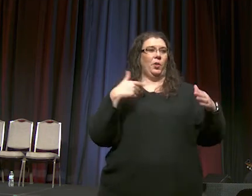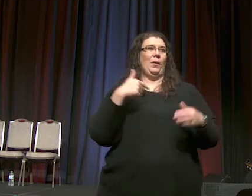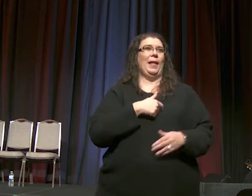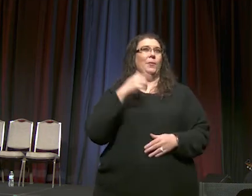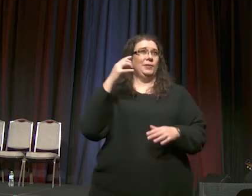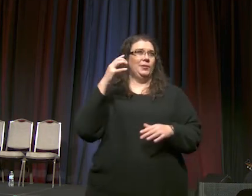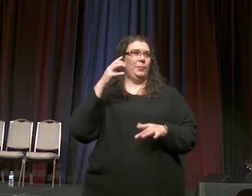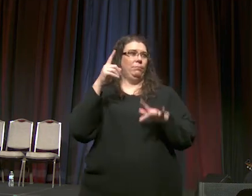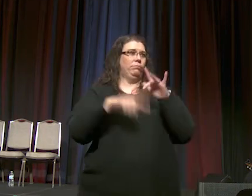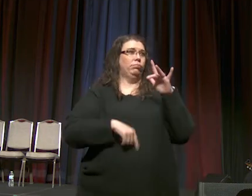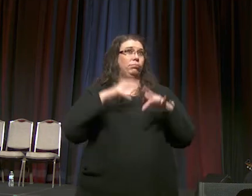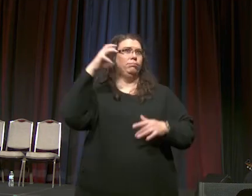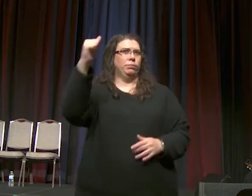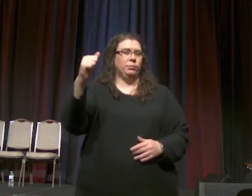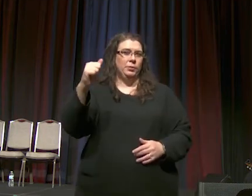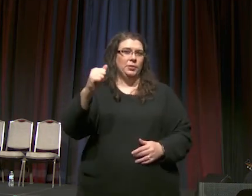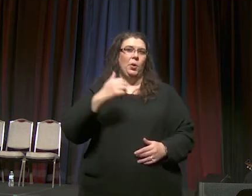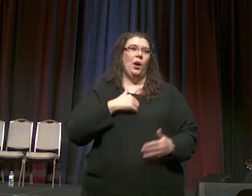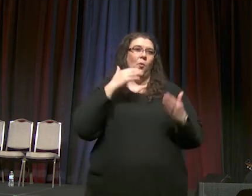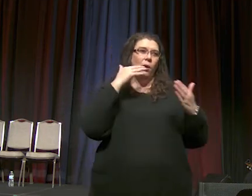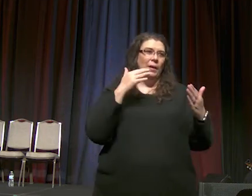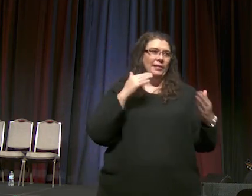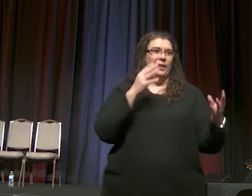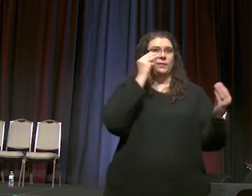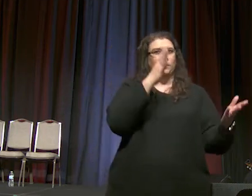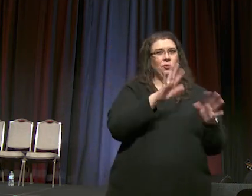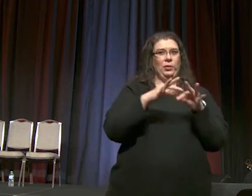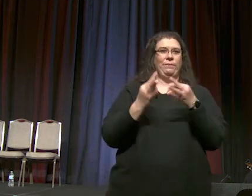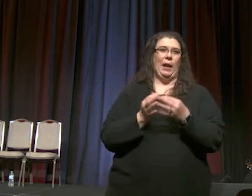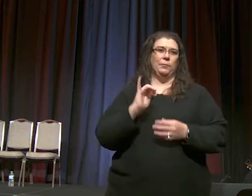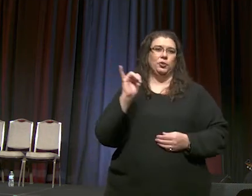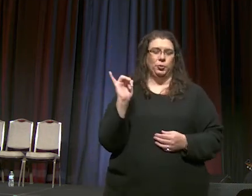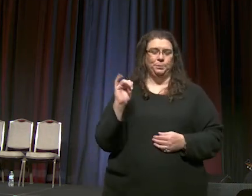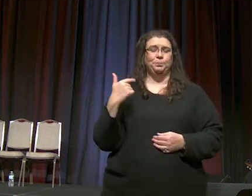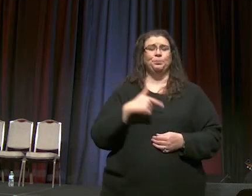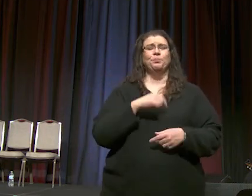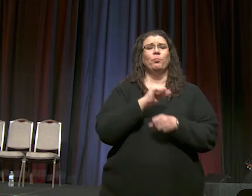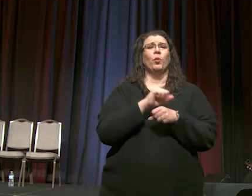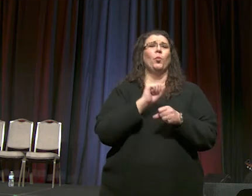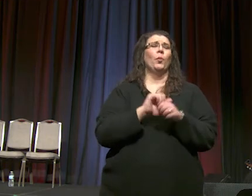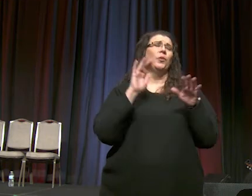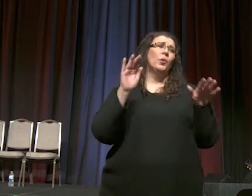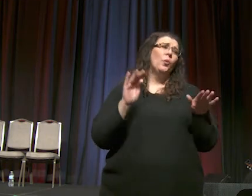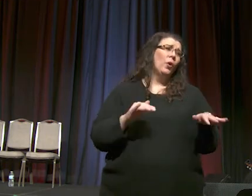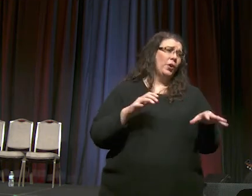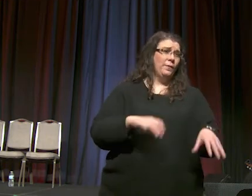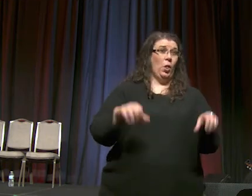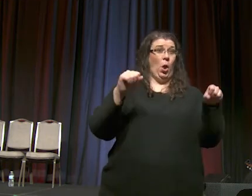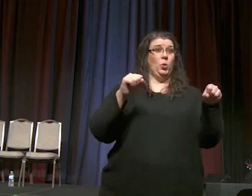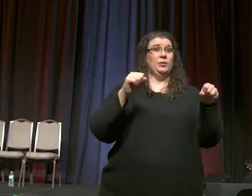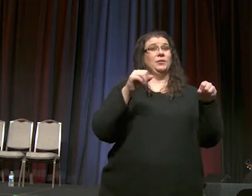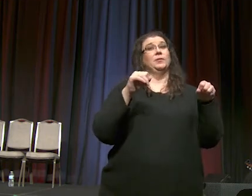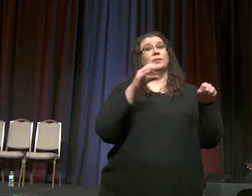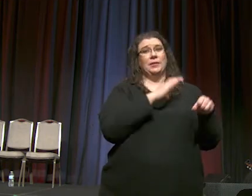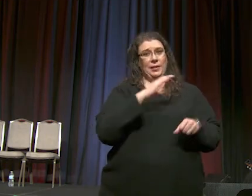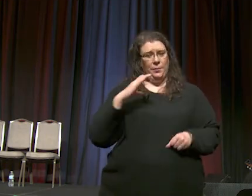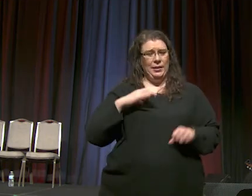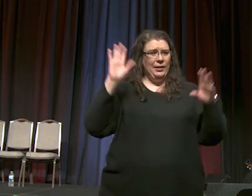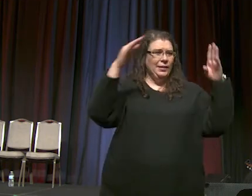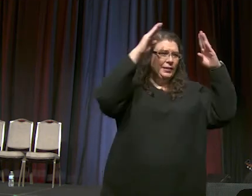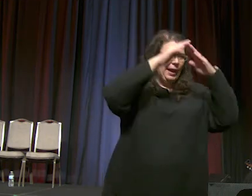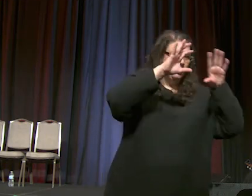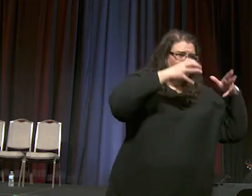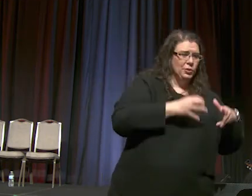be gone, and I want my thanks to go out to them. We work with a wonderful host committee. We work with the Council of Bishops and the